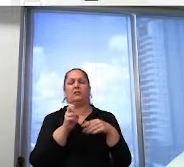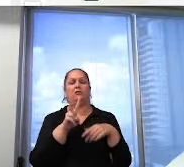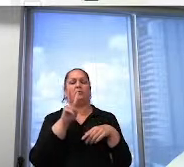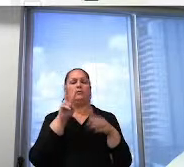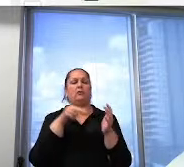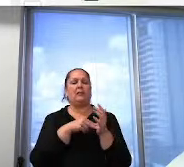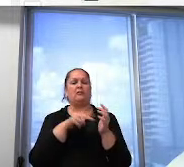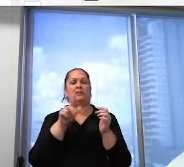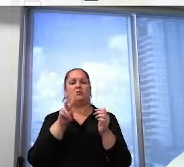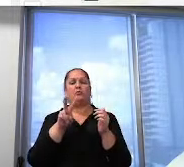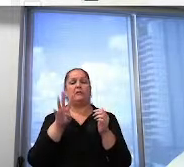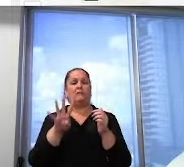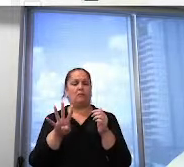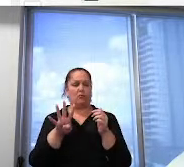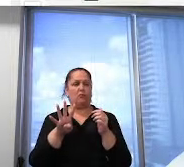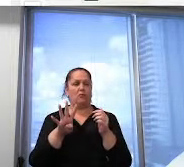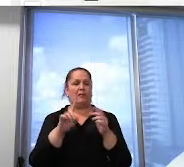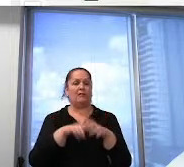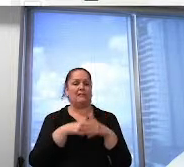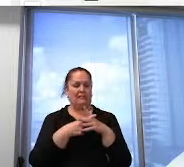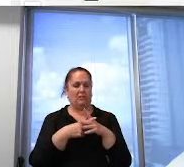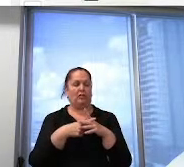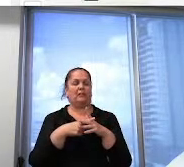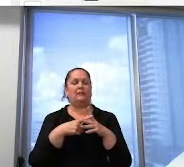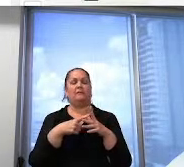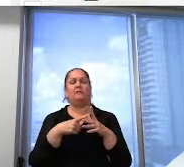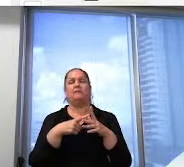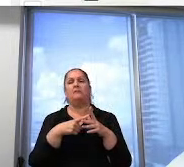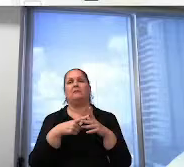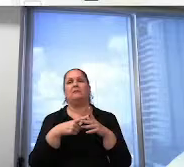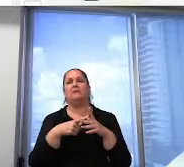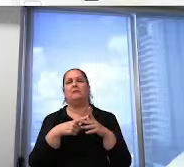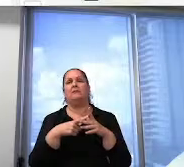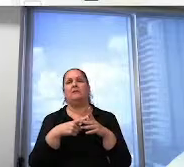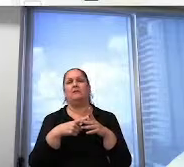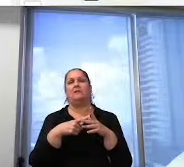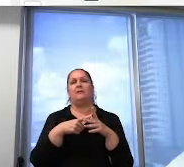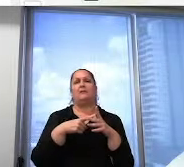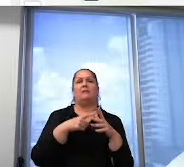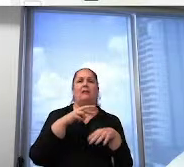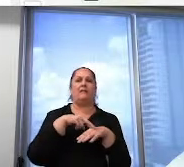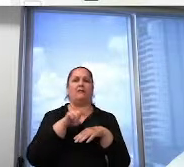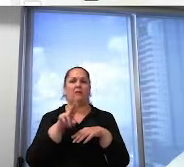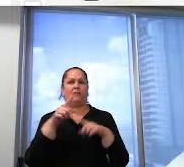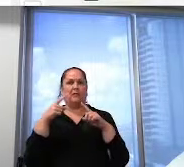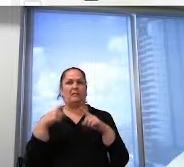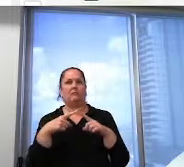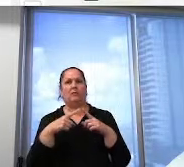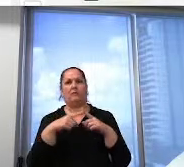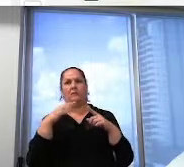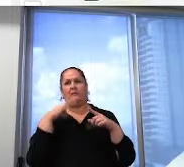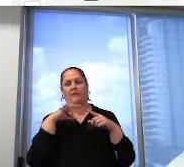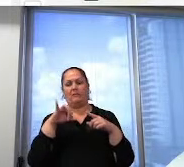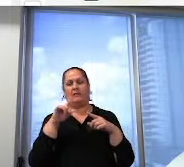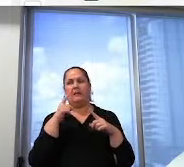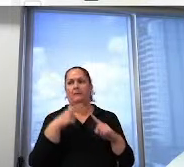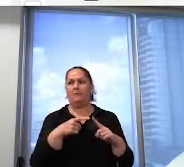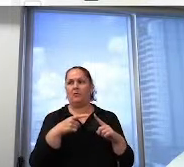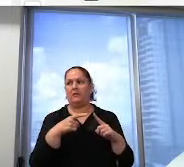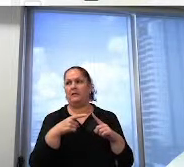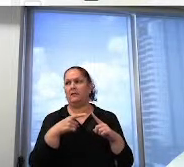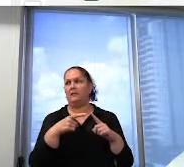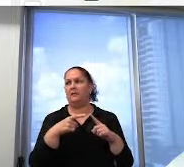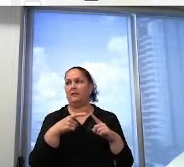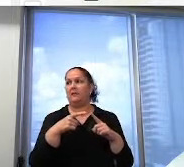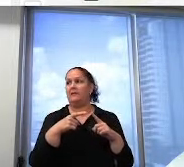uses 2024 as your starting point, as a reference point of the benefit from that point.